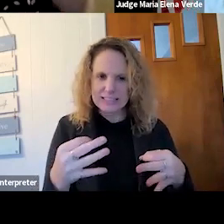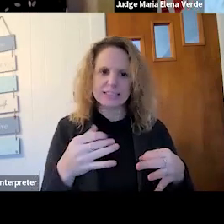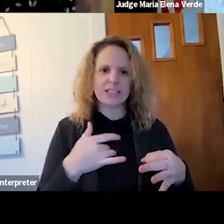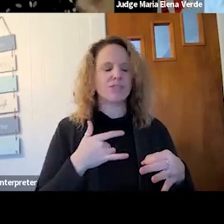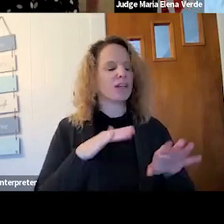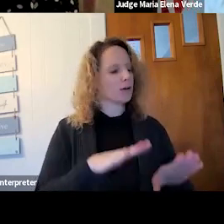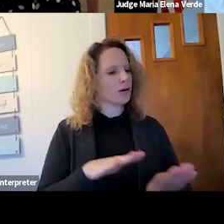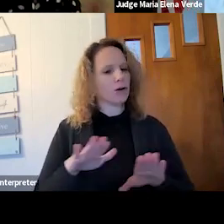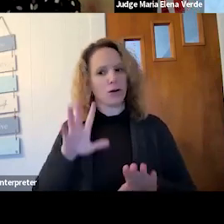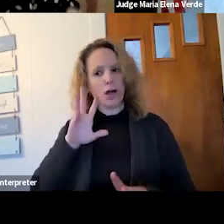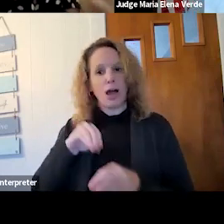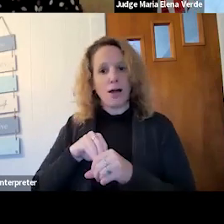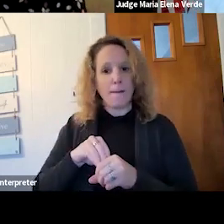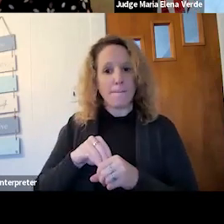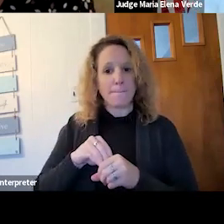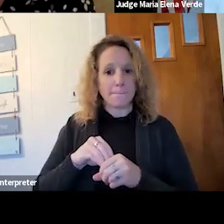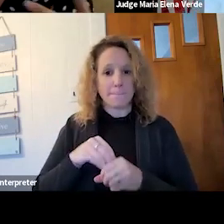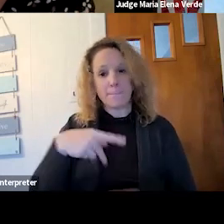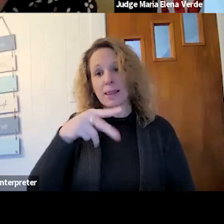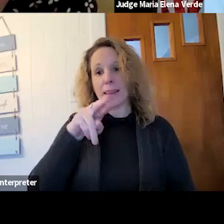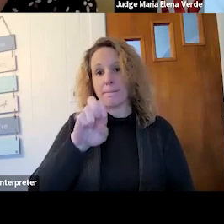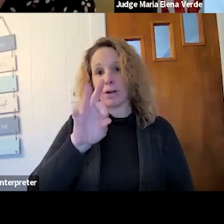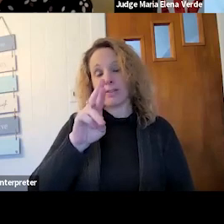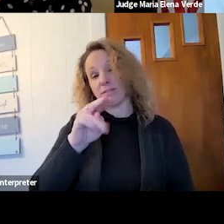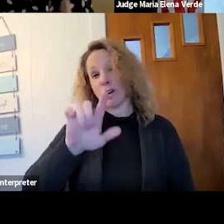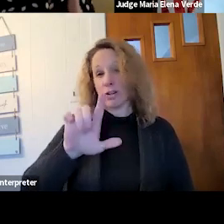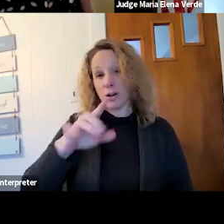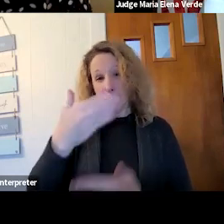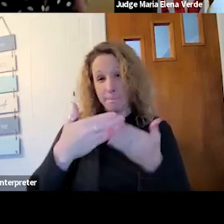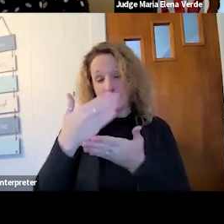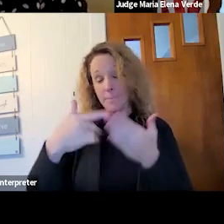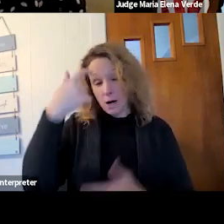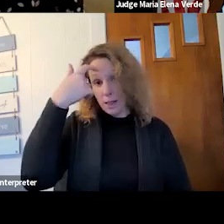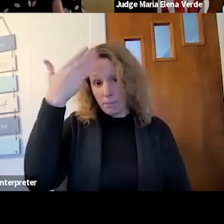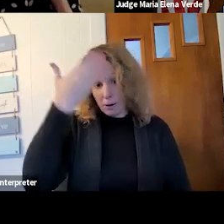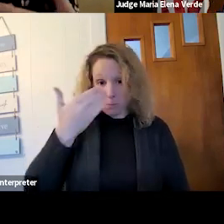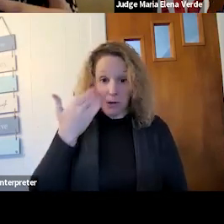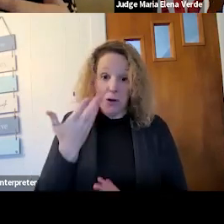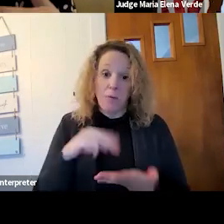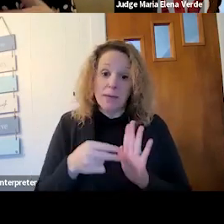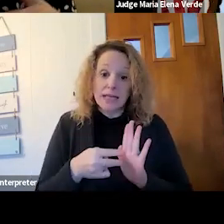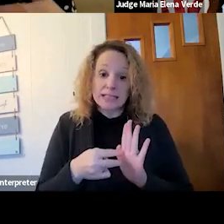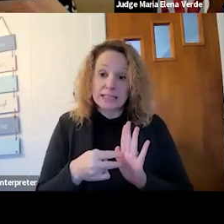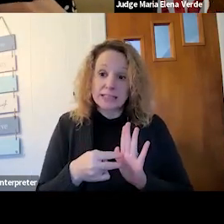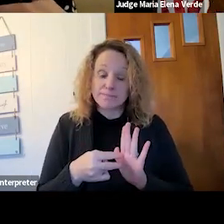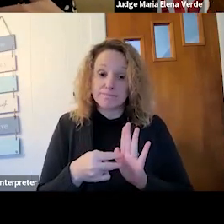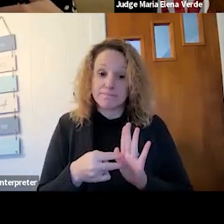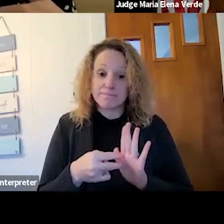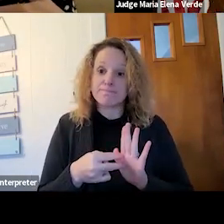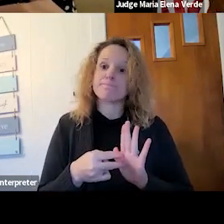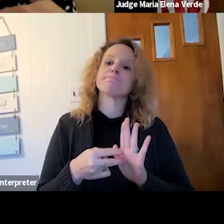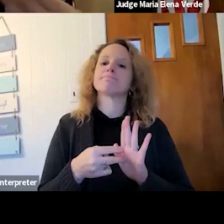calmness and engagement of the prefrontal cortex of the brain. And with that, we want